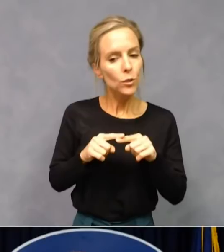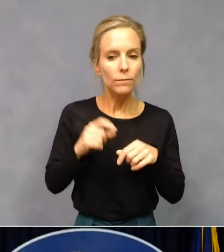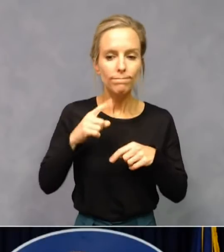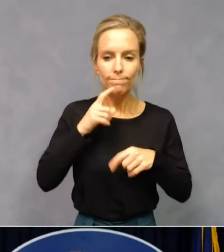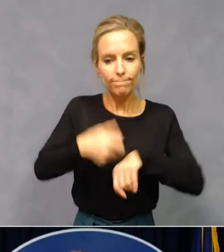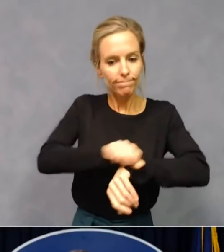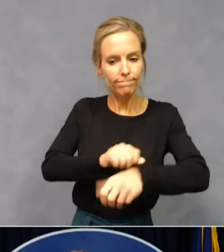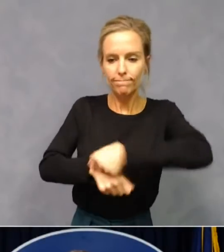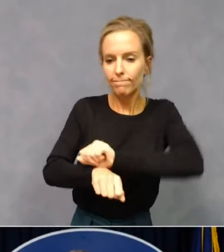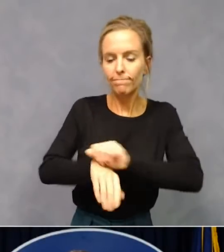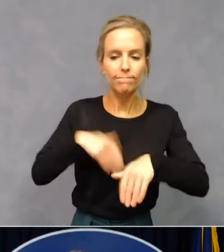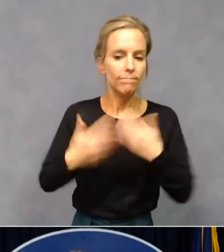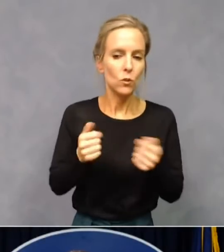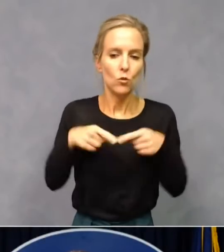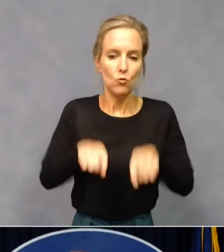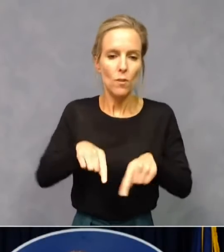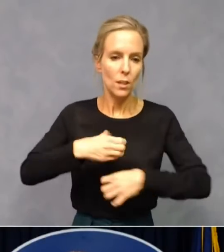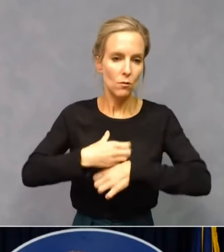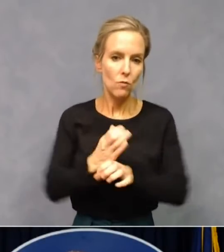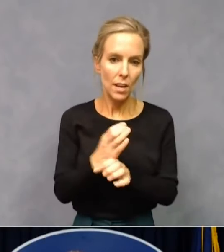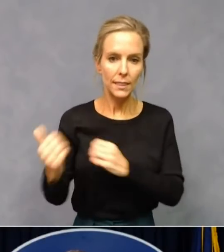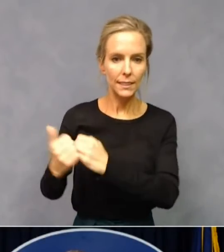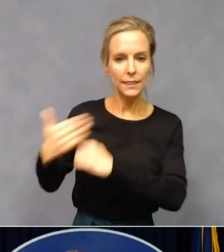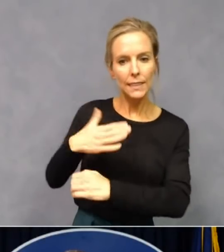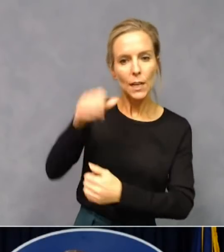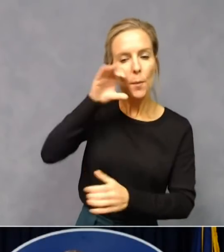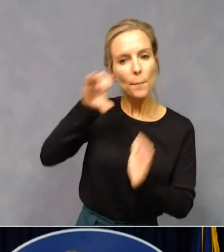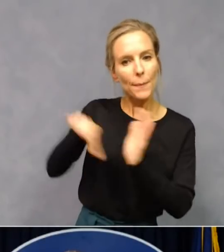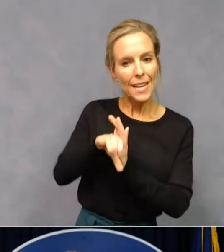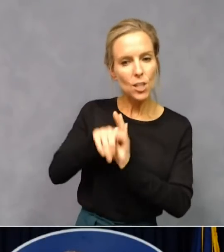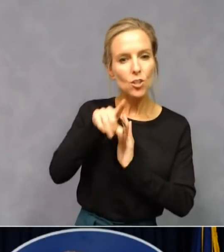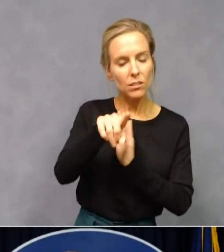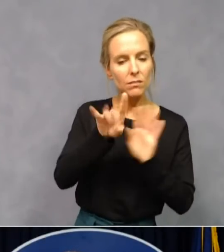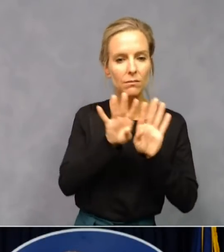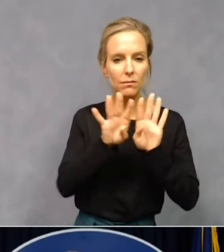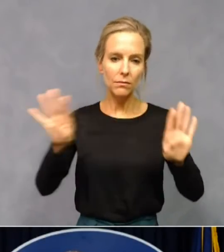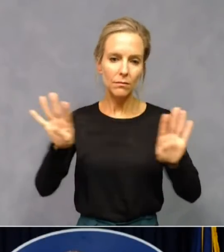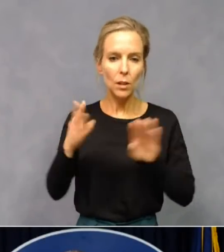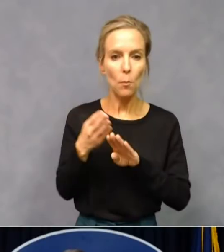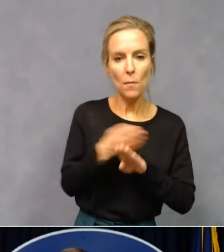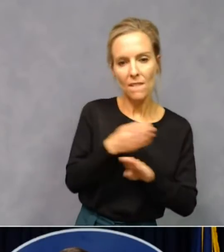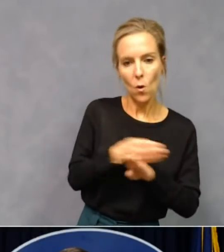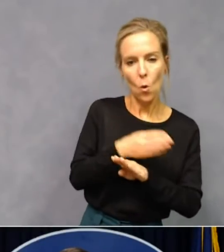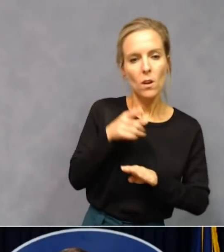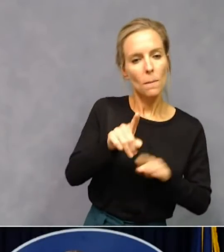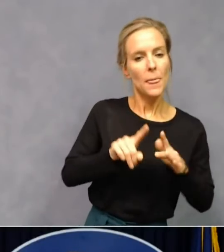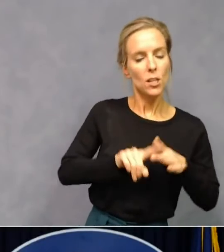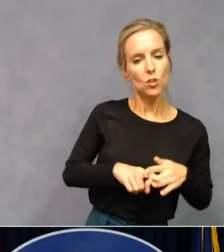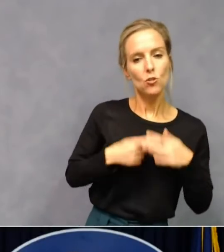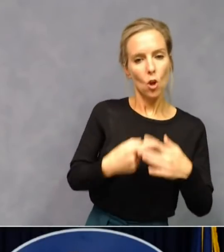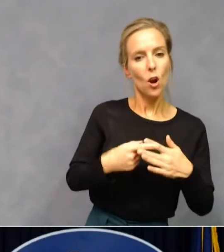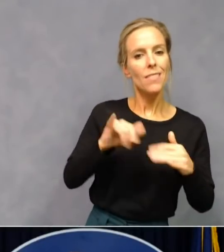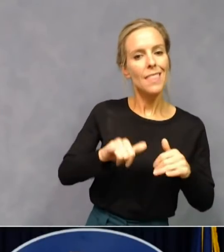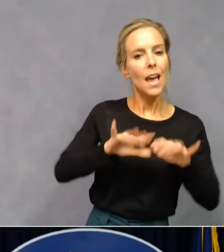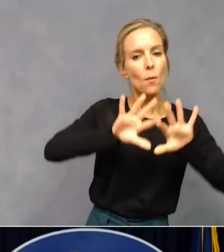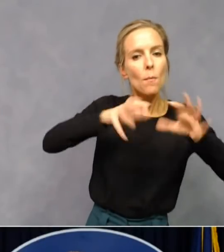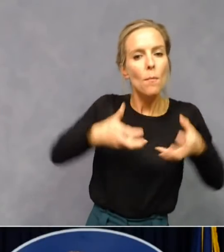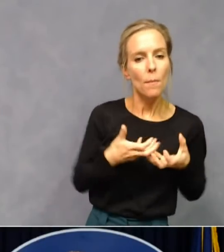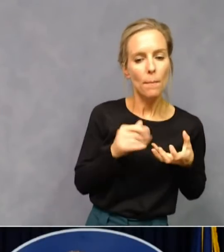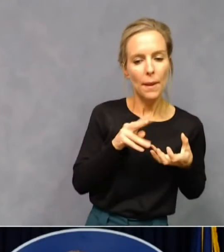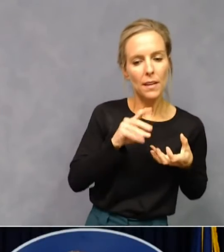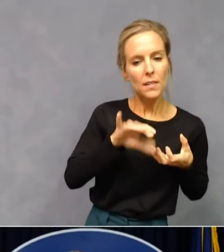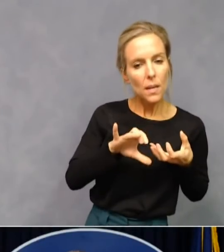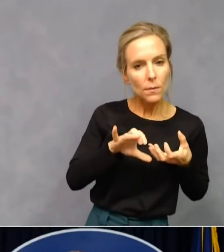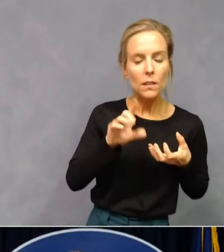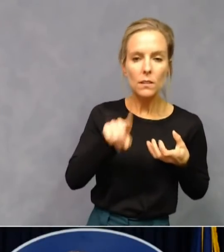crisis. He sent this picture of the staff from before the pandemic began so veterans and their families could see the faces of people